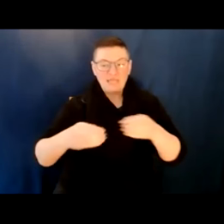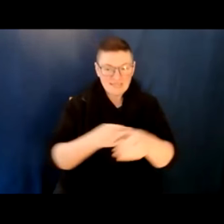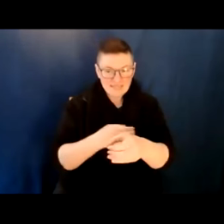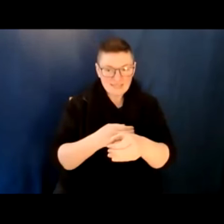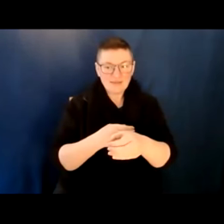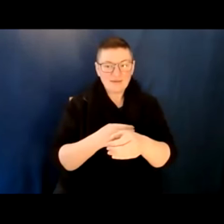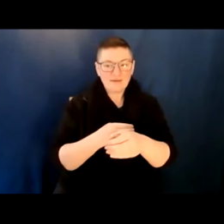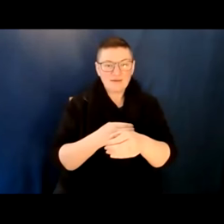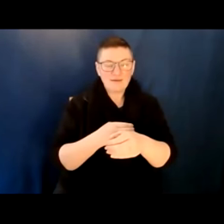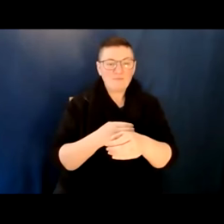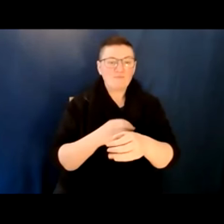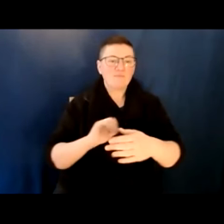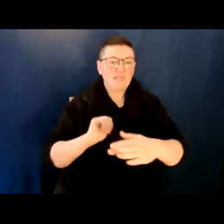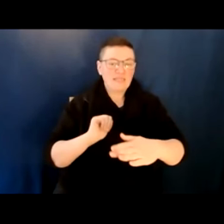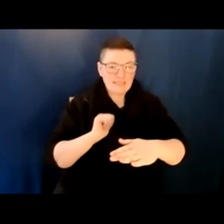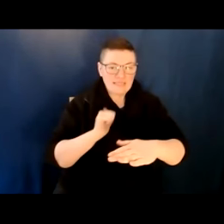Replace,